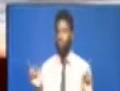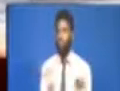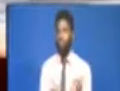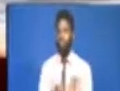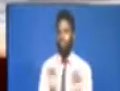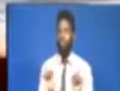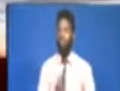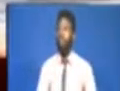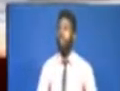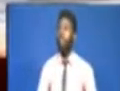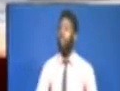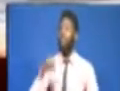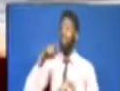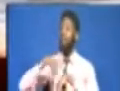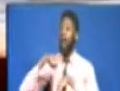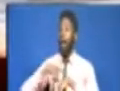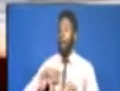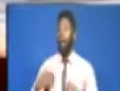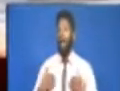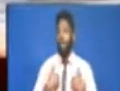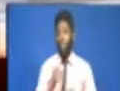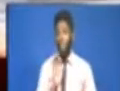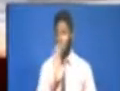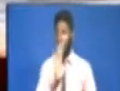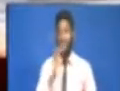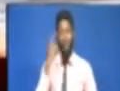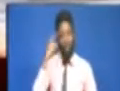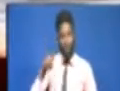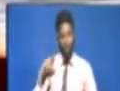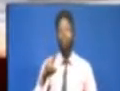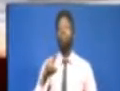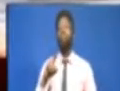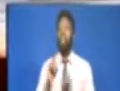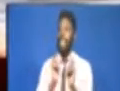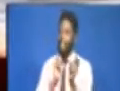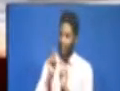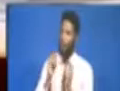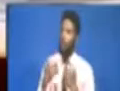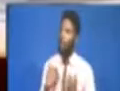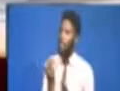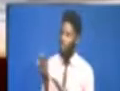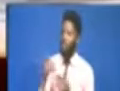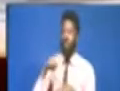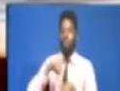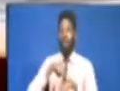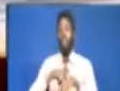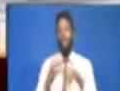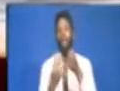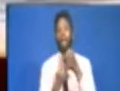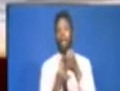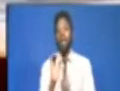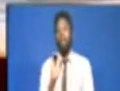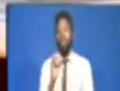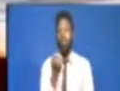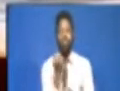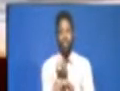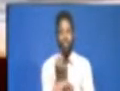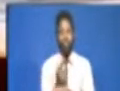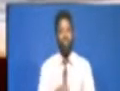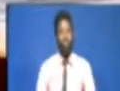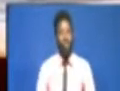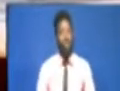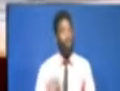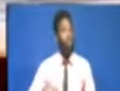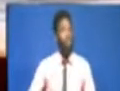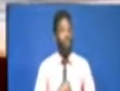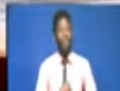The time available to this session is there, 90 minutes. So we encourage